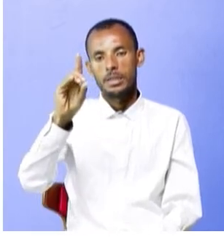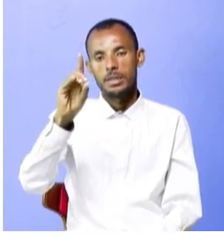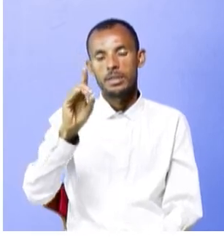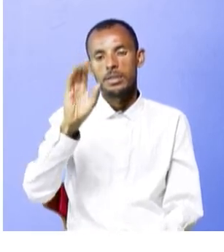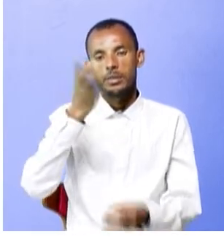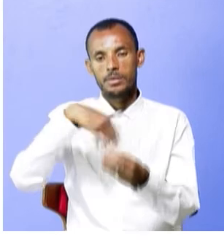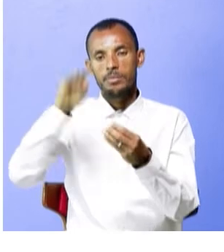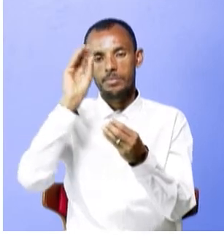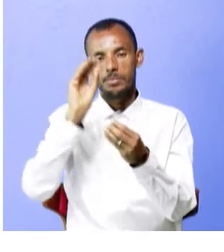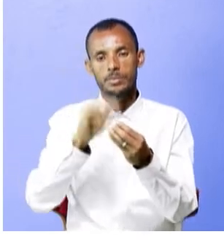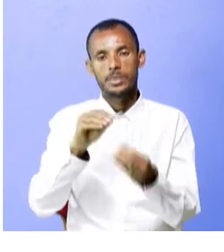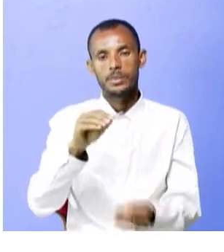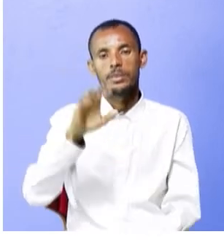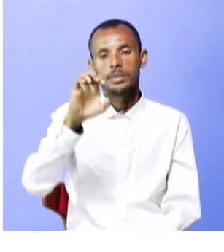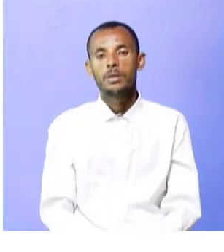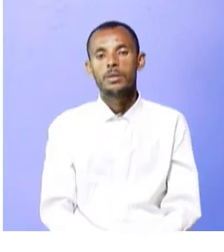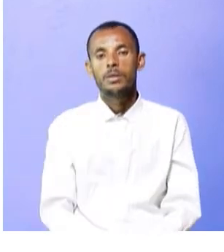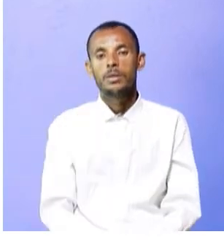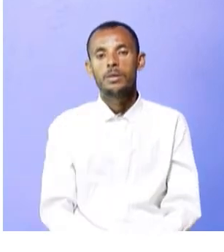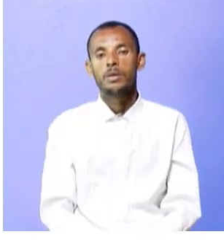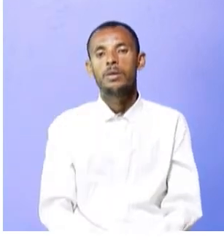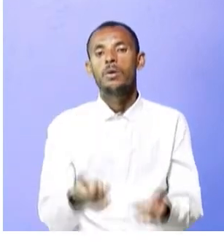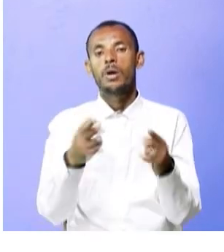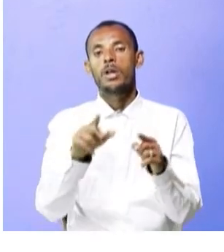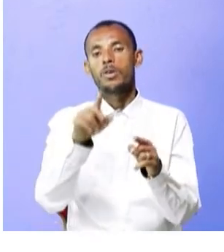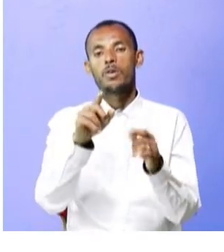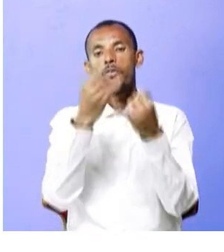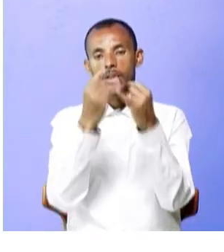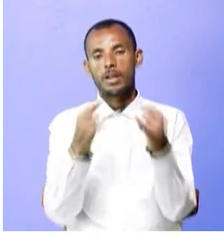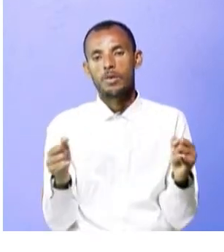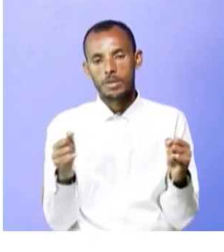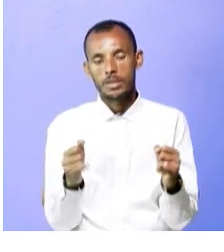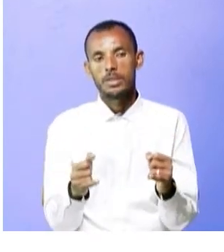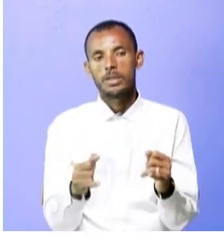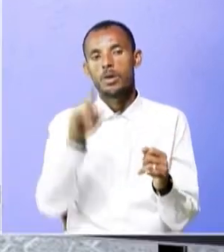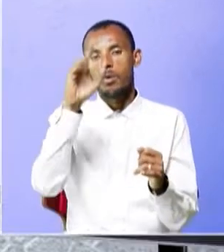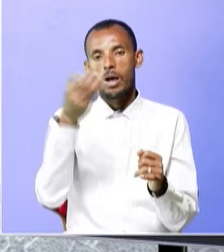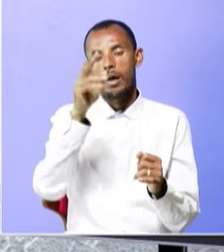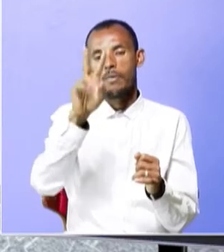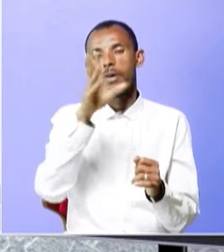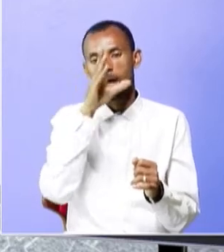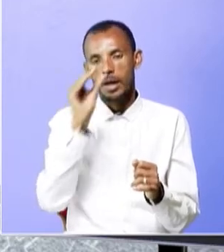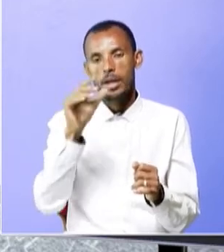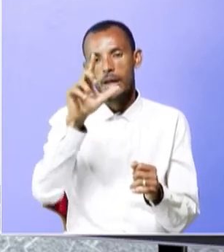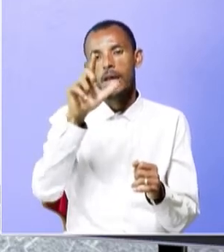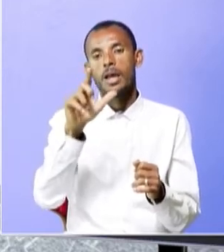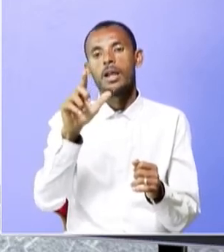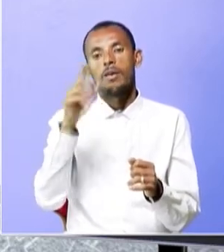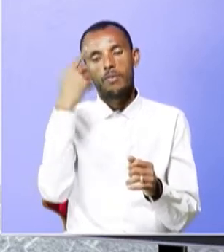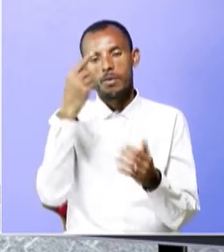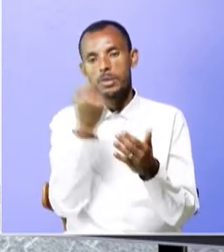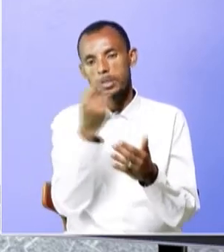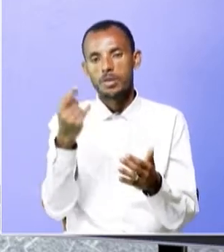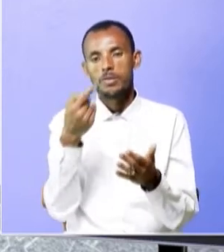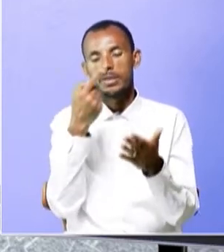ED plus EB. So whenever you factor out half and L from each of these terms,